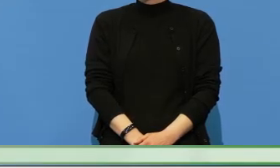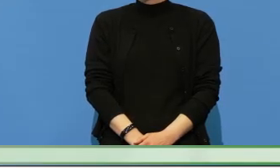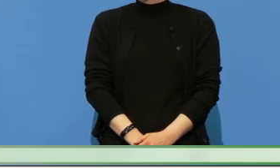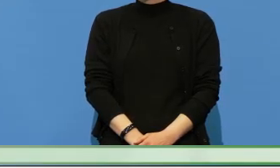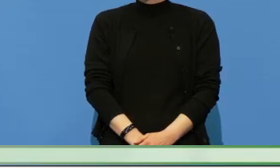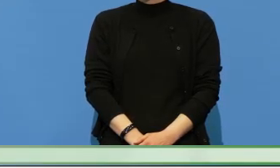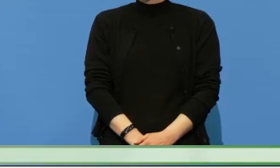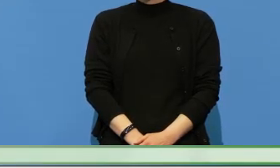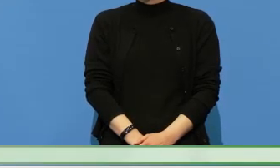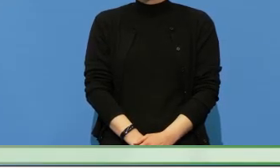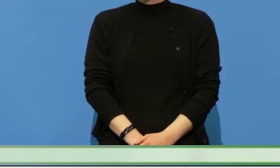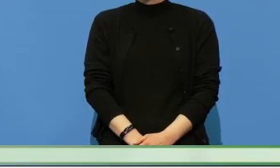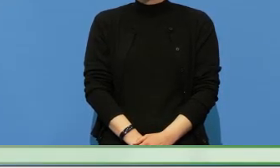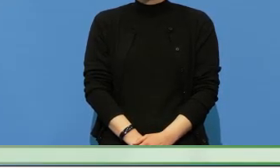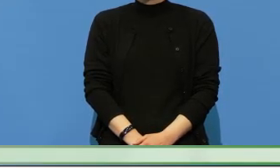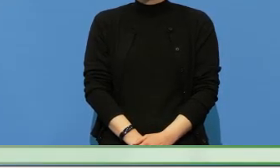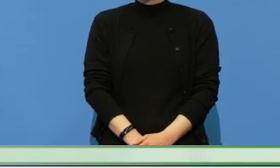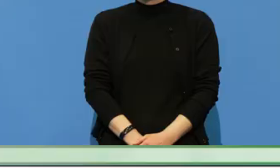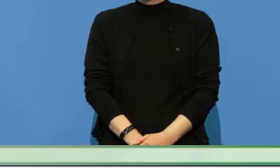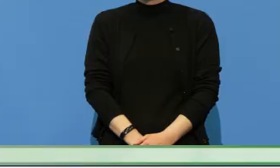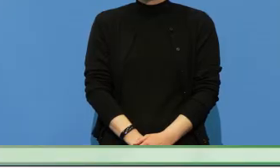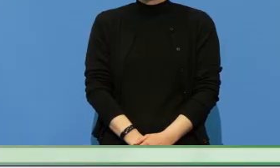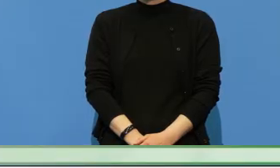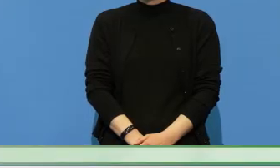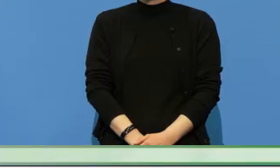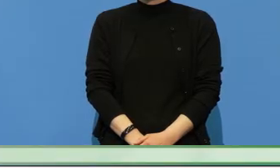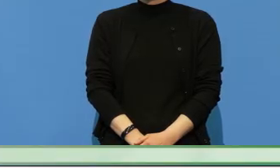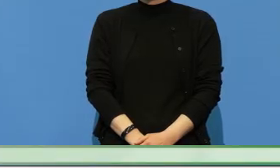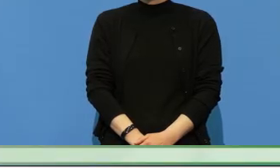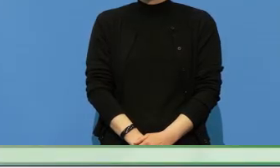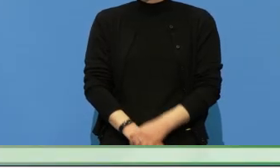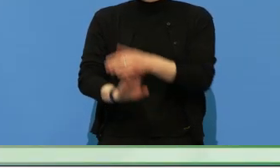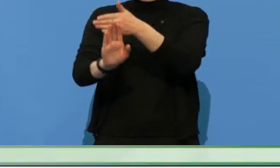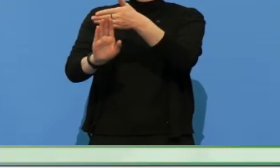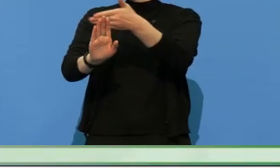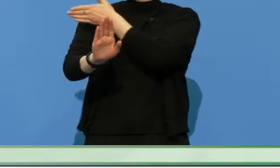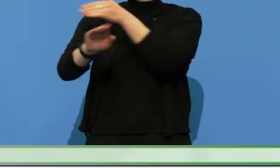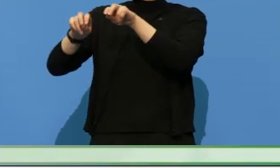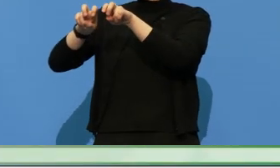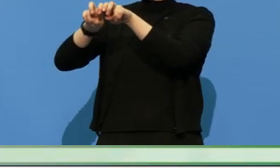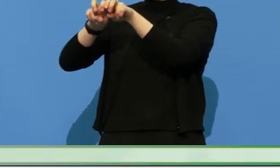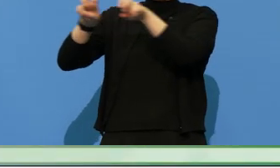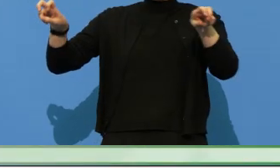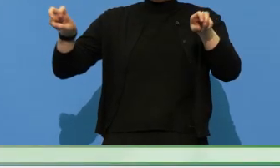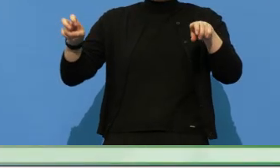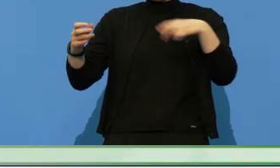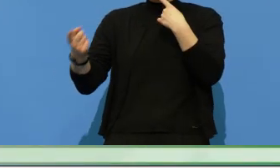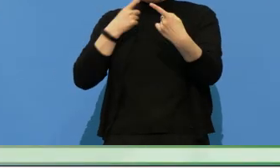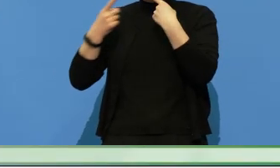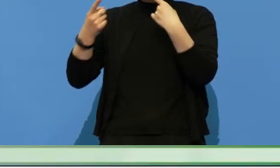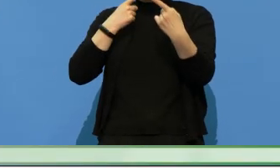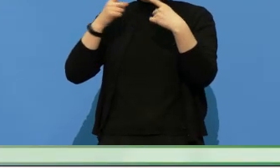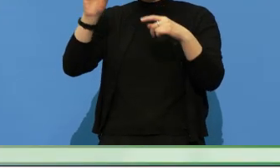it was a solution for a problem. We discussed it before the panel. Switch into universal design. We also